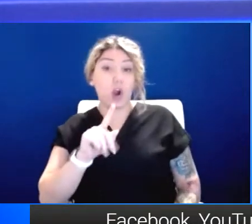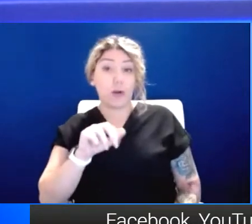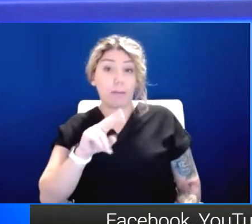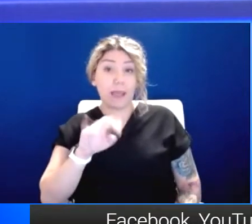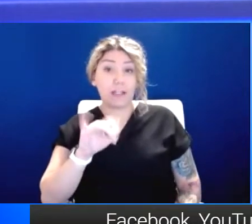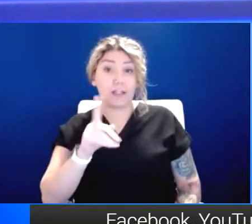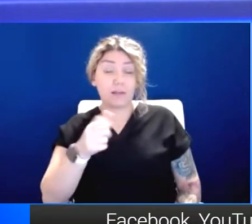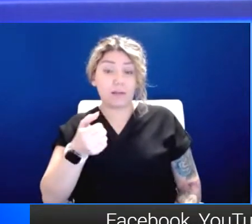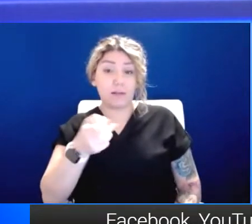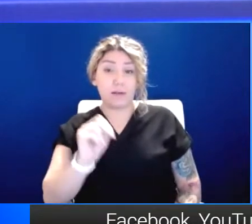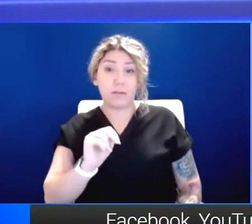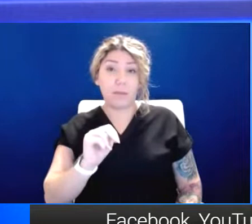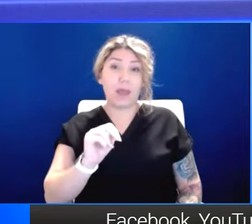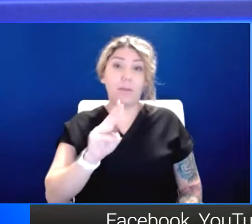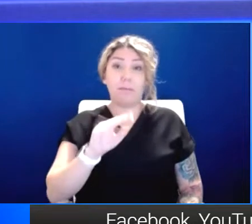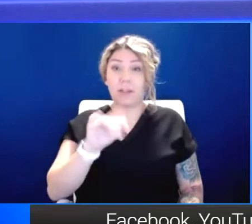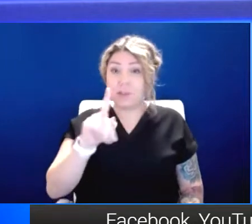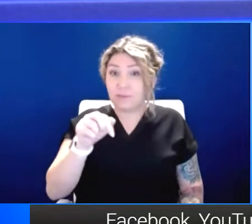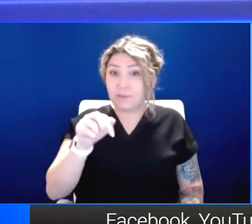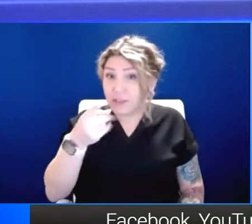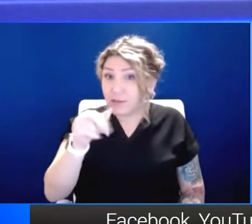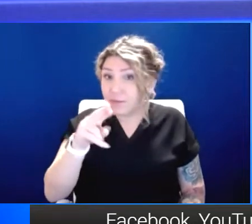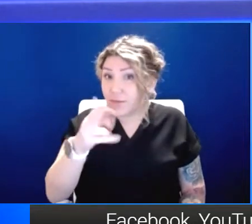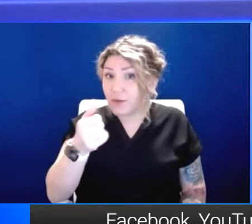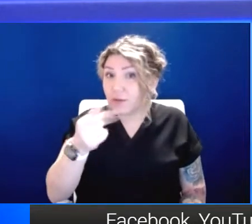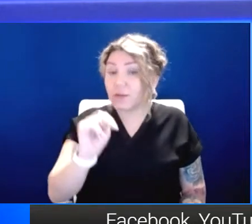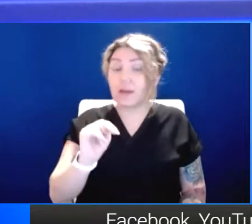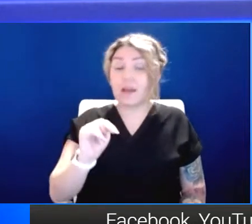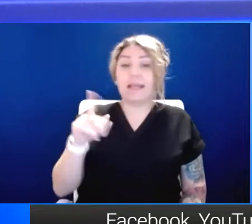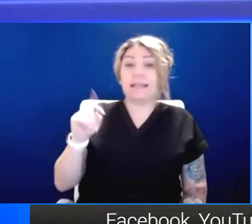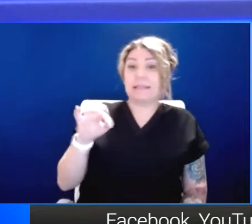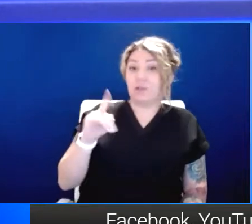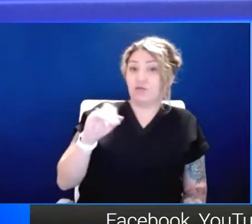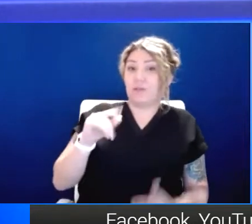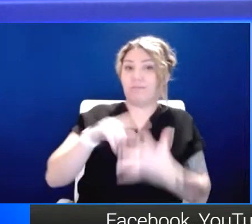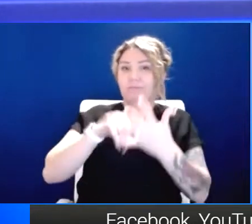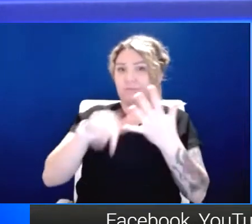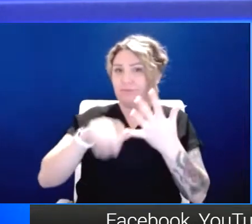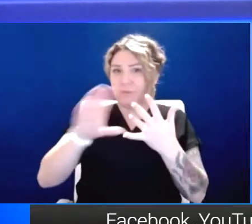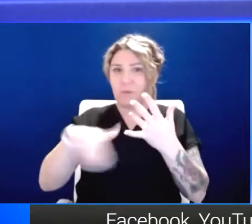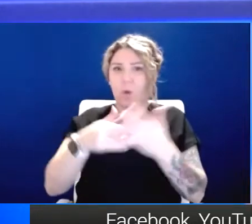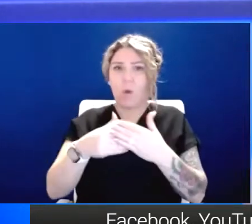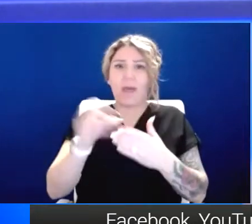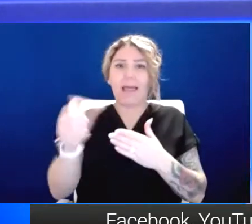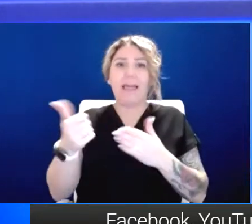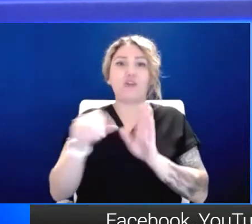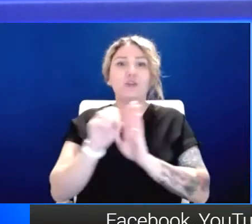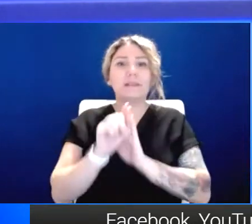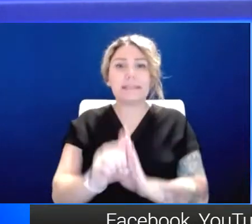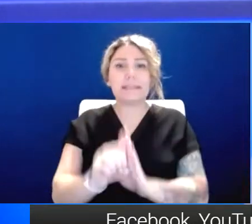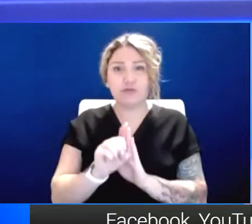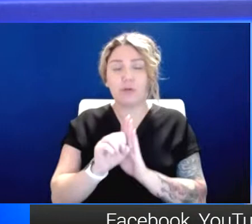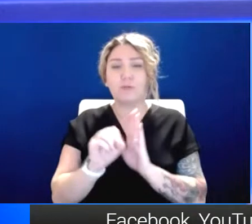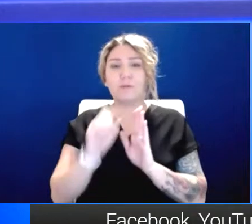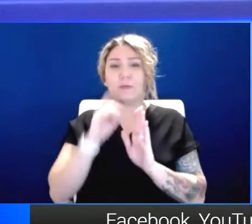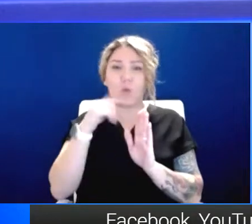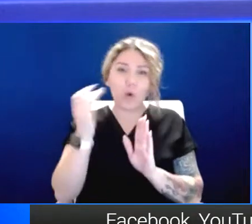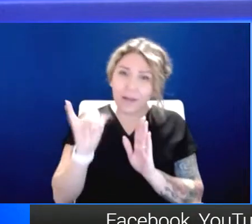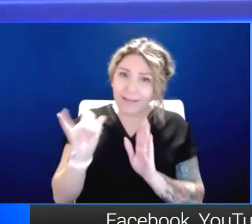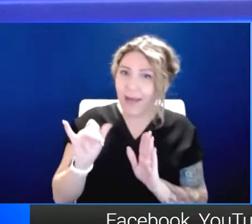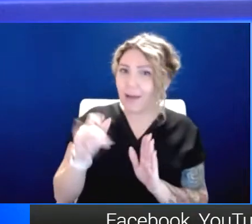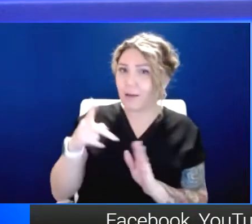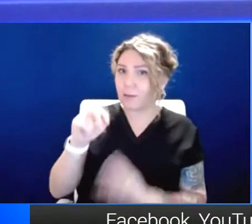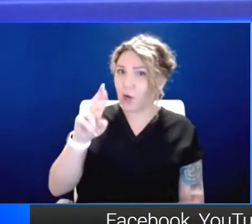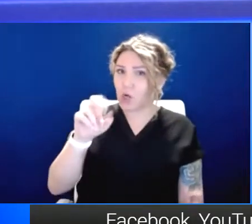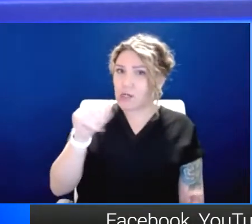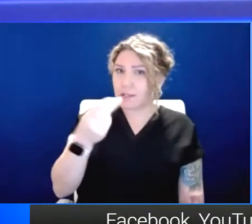system atrophy, progressive supranuclear palsy, etc., are other syndromes that look like Parkinson's, that have symptoms